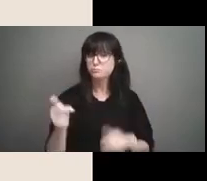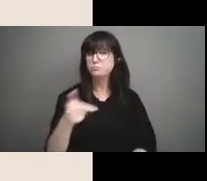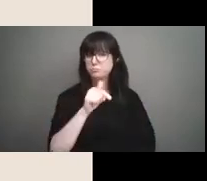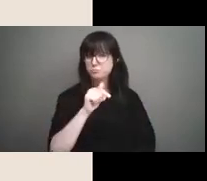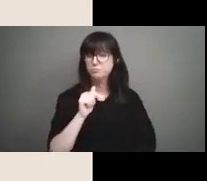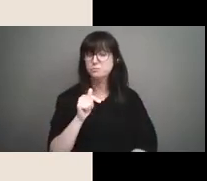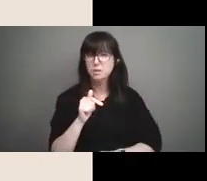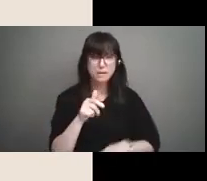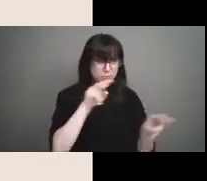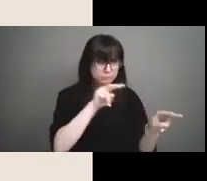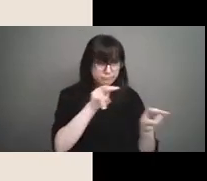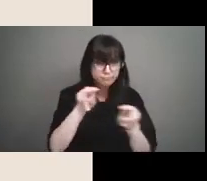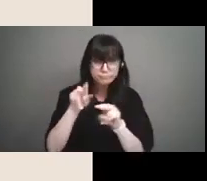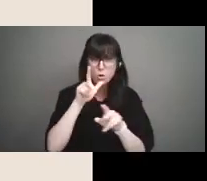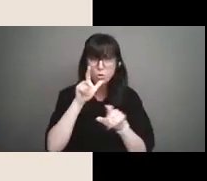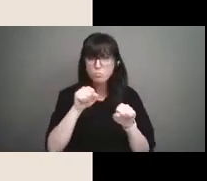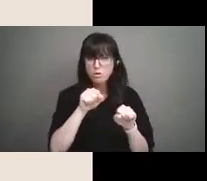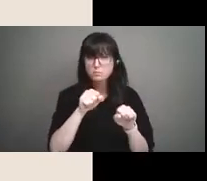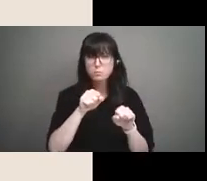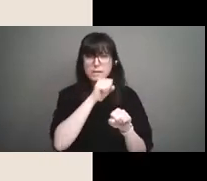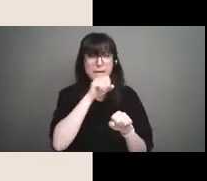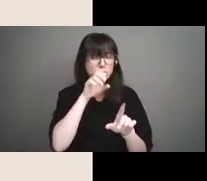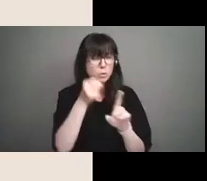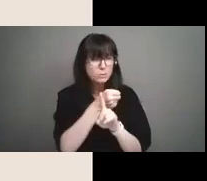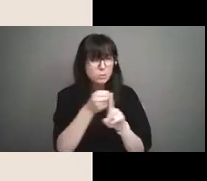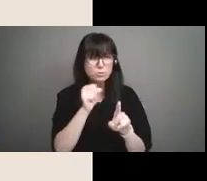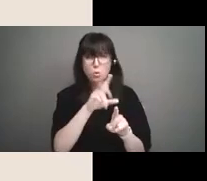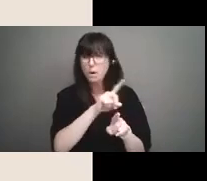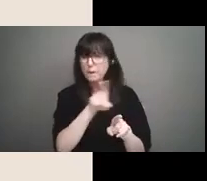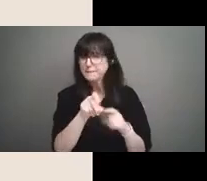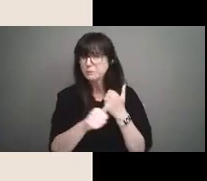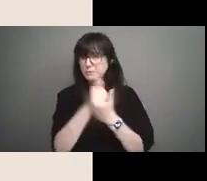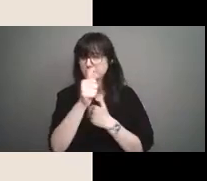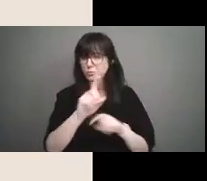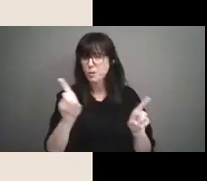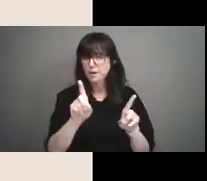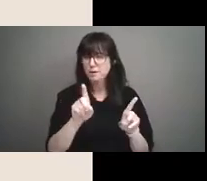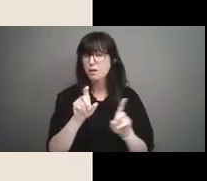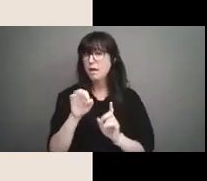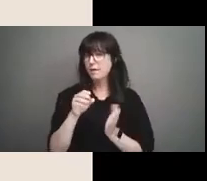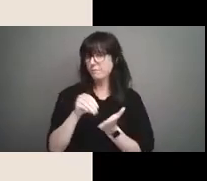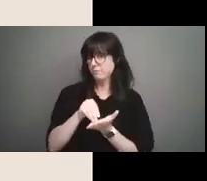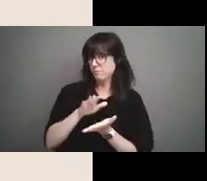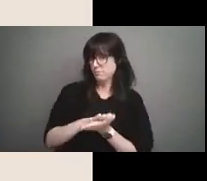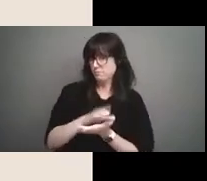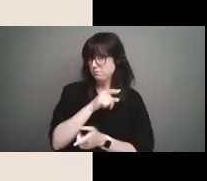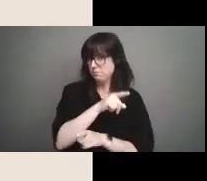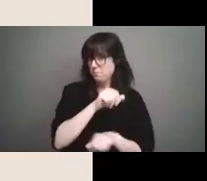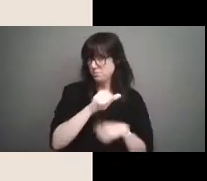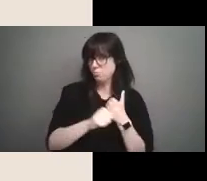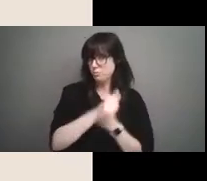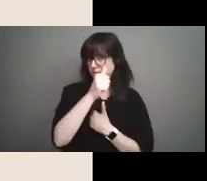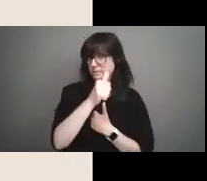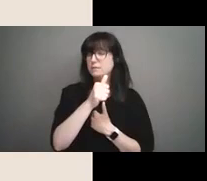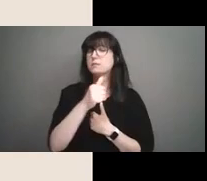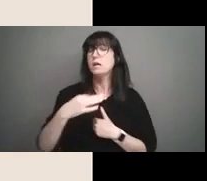any warning signs of potential elder abuse or vulnerability. And if that's noted, then the volunteers, they can